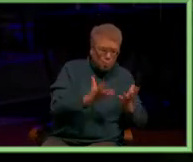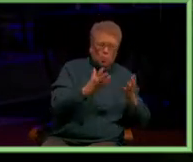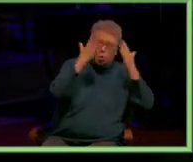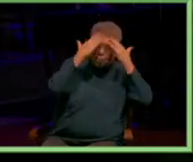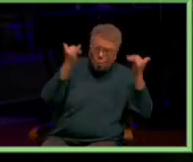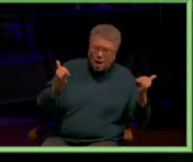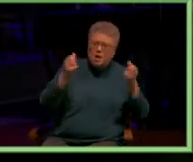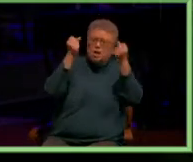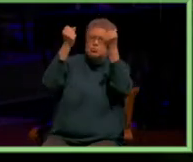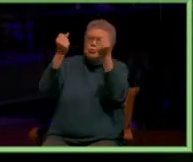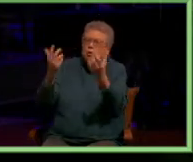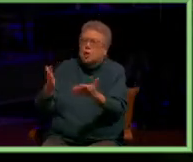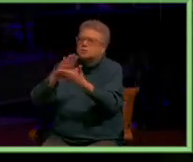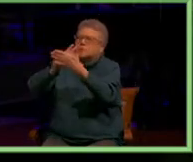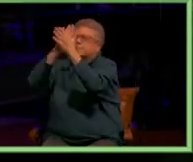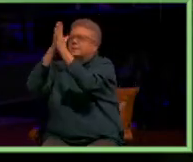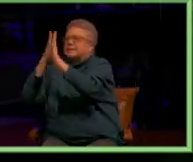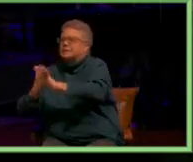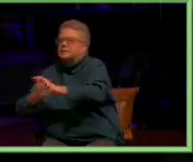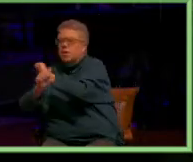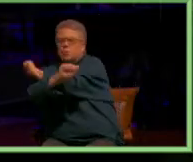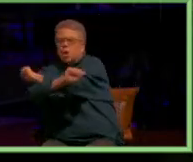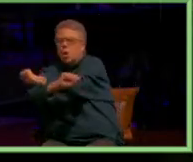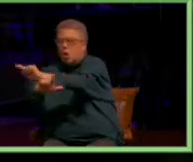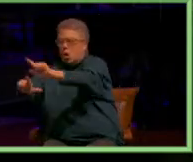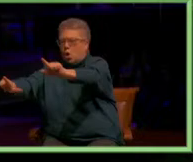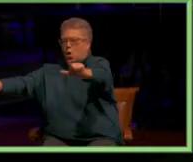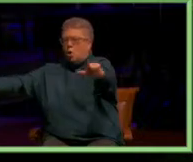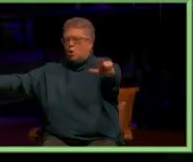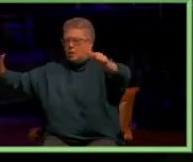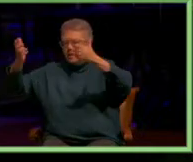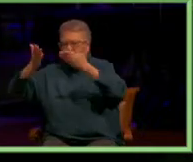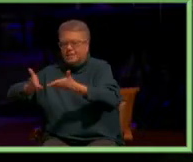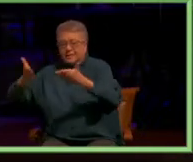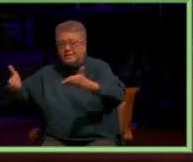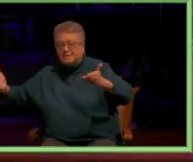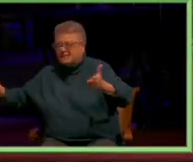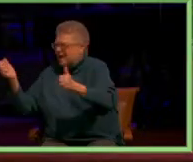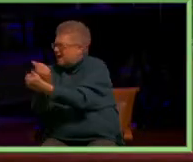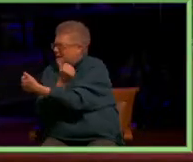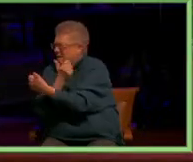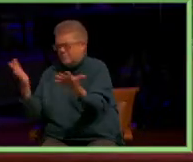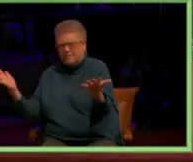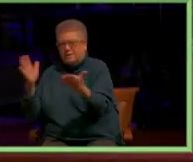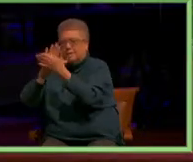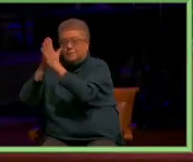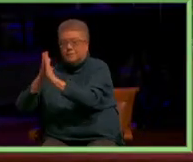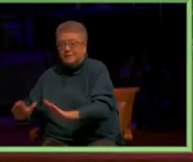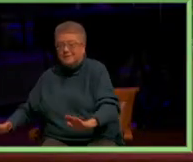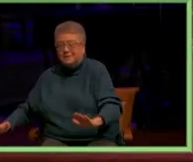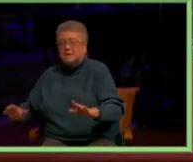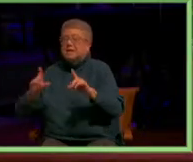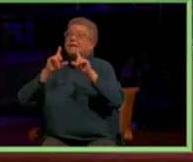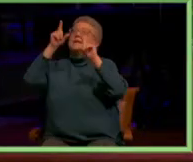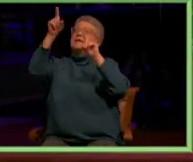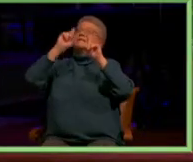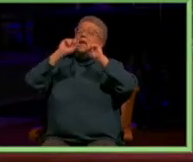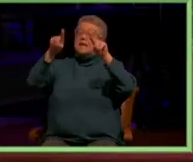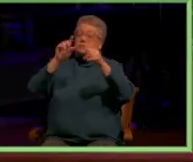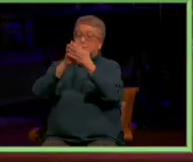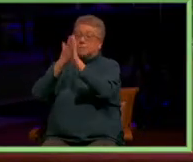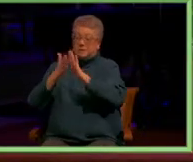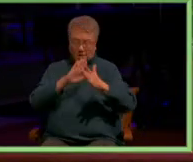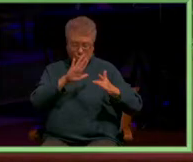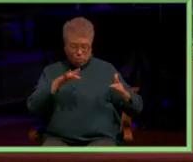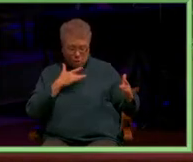peace on all things. Christ is the answer to peace in all things. He's the answer to peace in your heart and in your